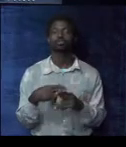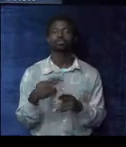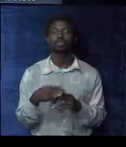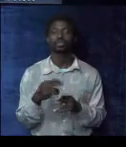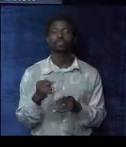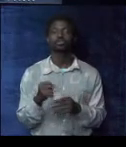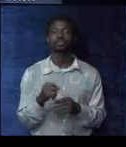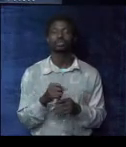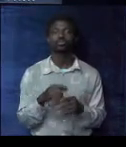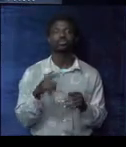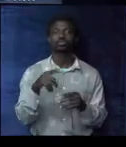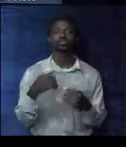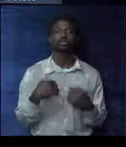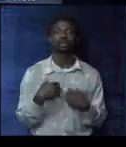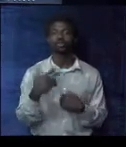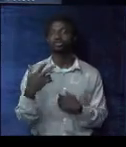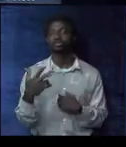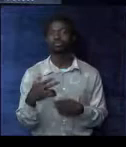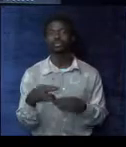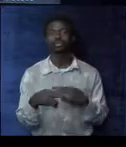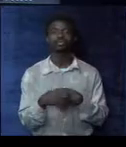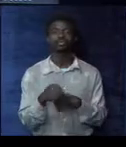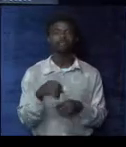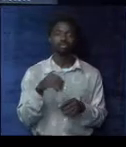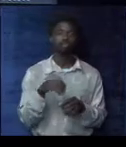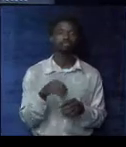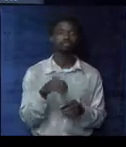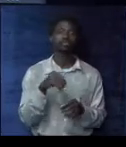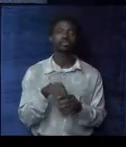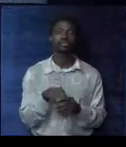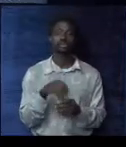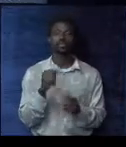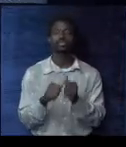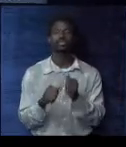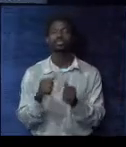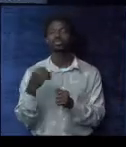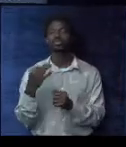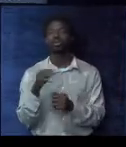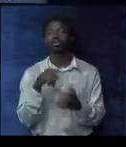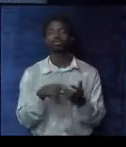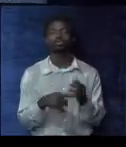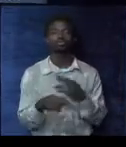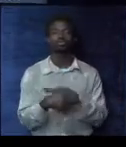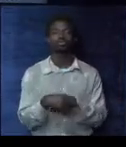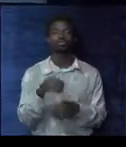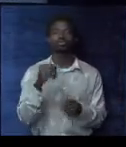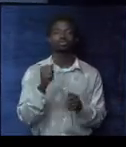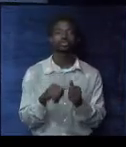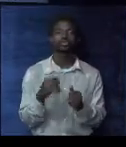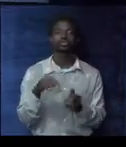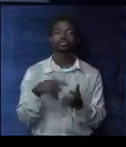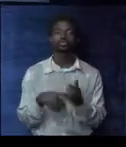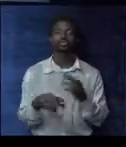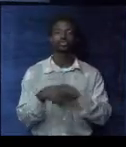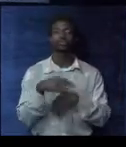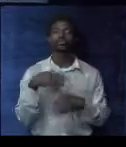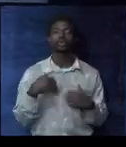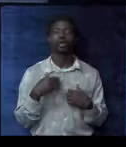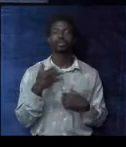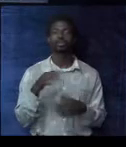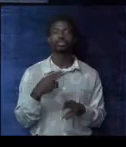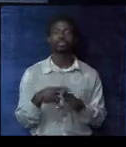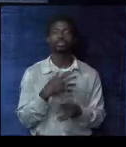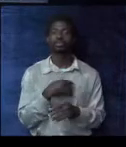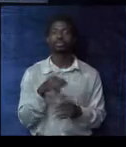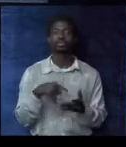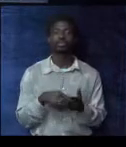under the ones you have 3 rooms, under the thousands you have 3 rooms, under the millions you have 3 rooms. So each of these rooms, they have their own unique name, and this